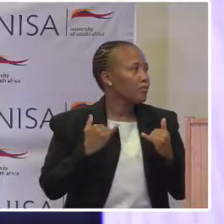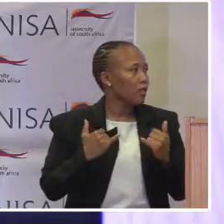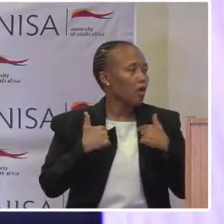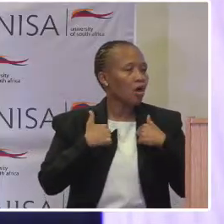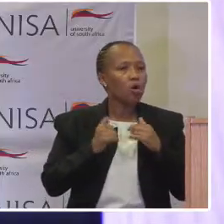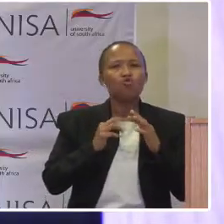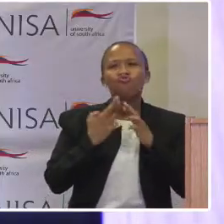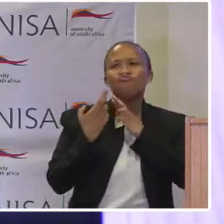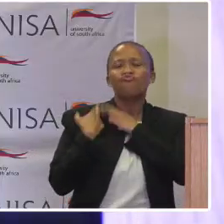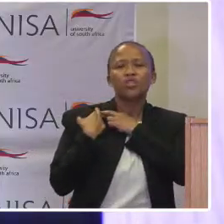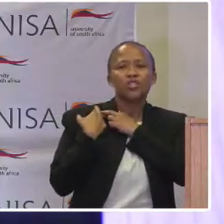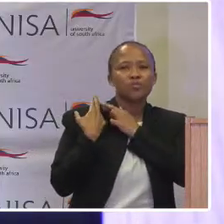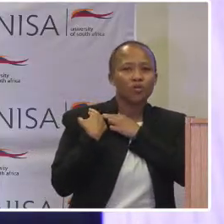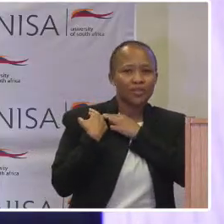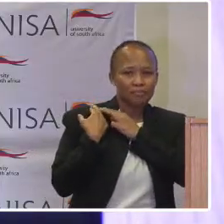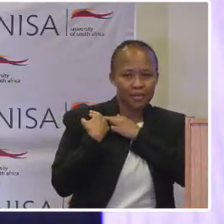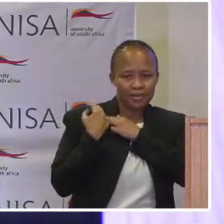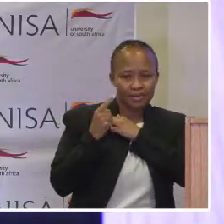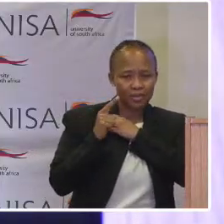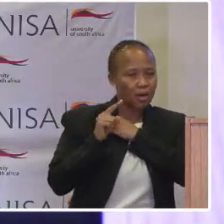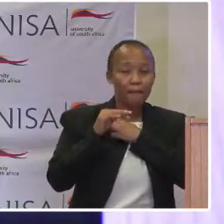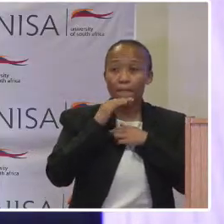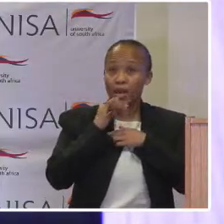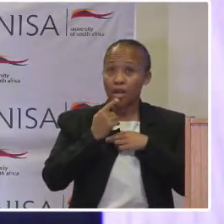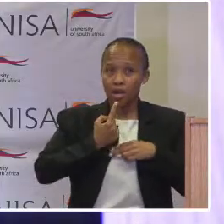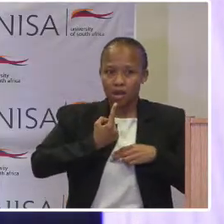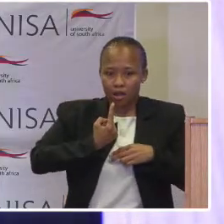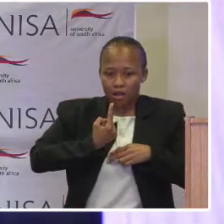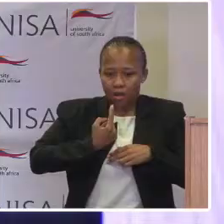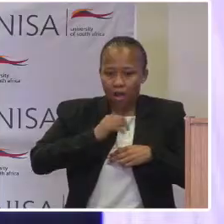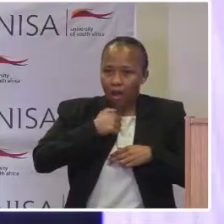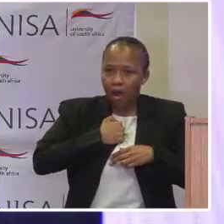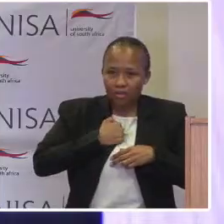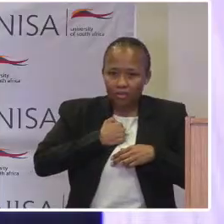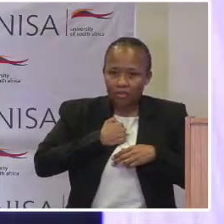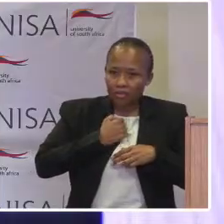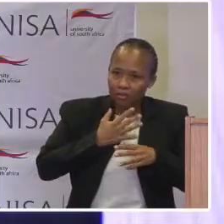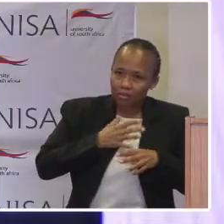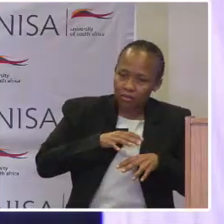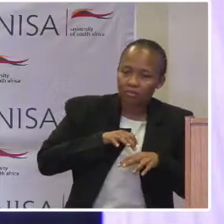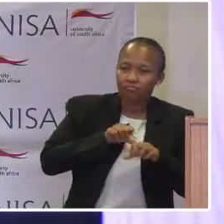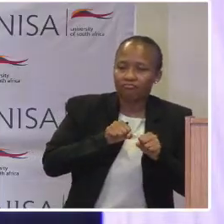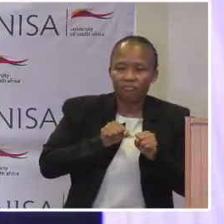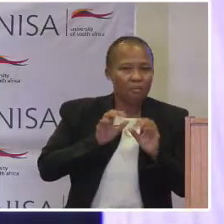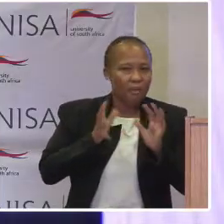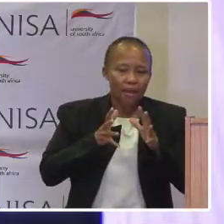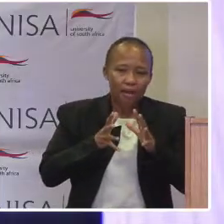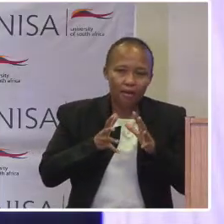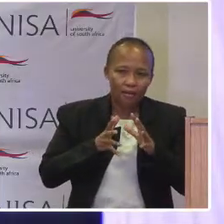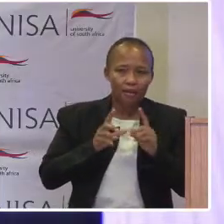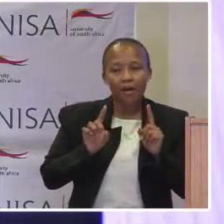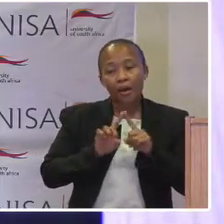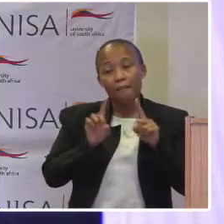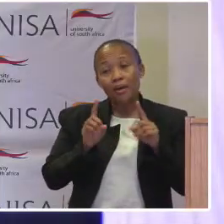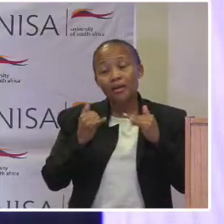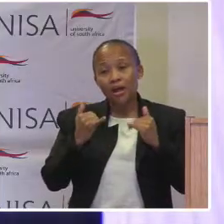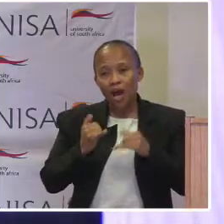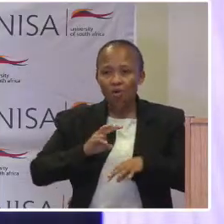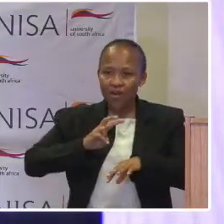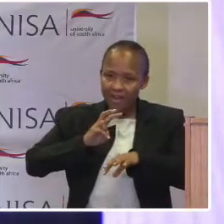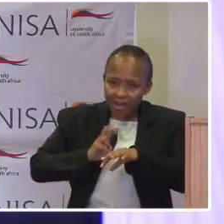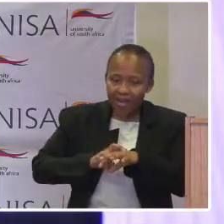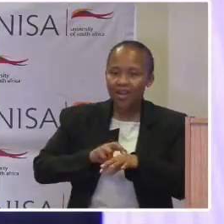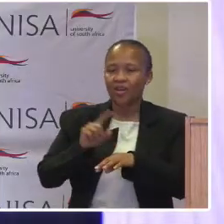responsibility, it must be solely taken by us, but I think it must be a delegation. It needs to be a group